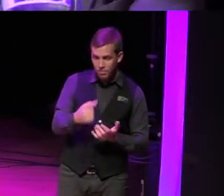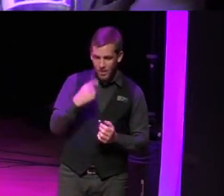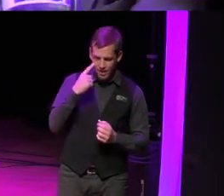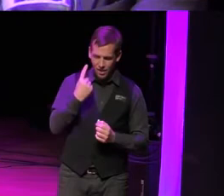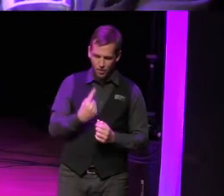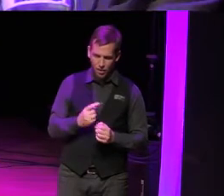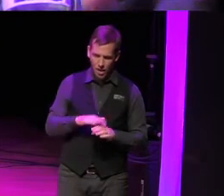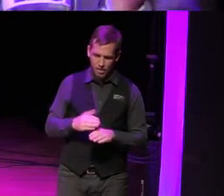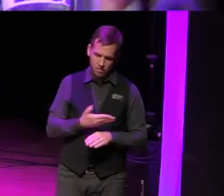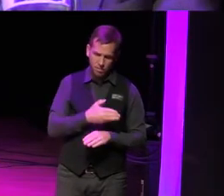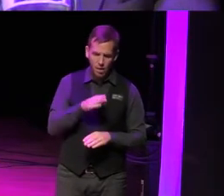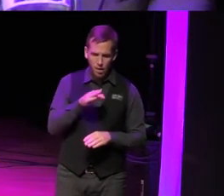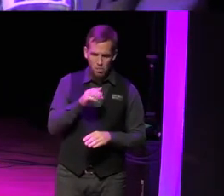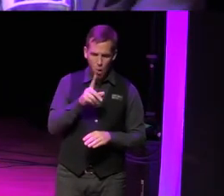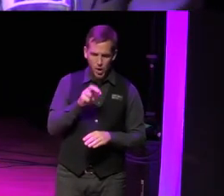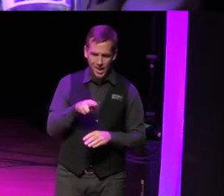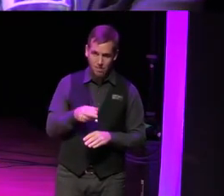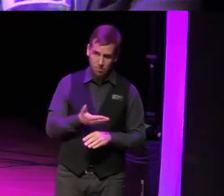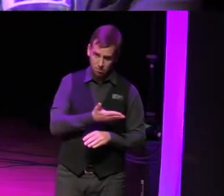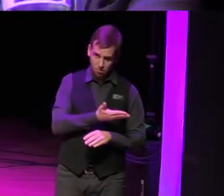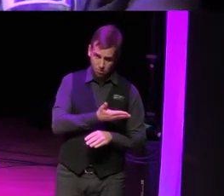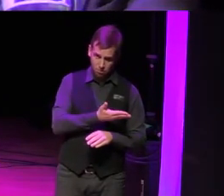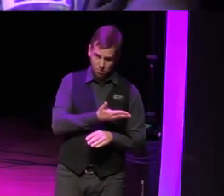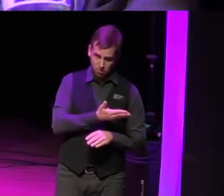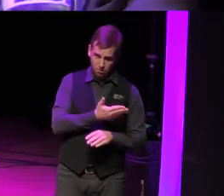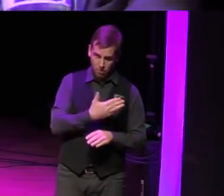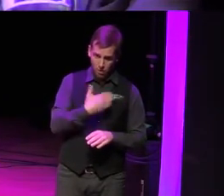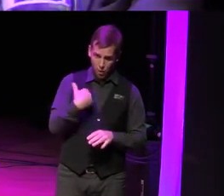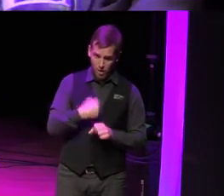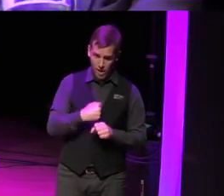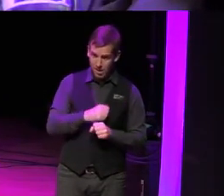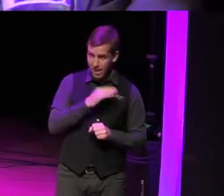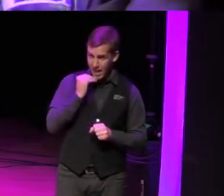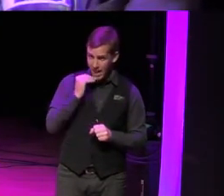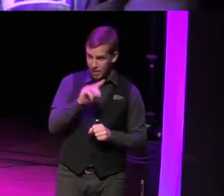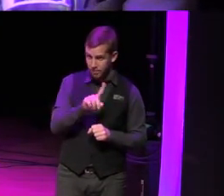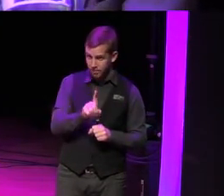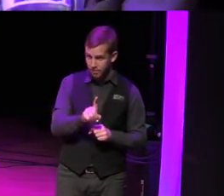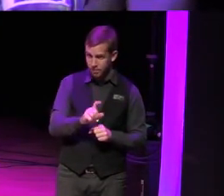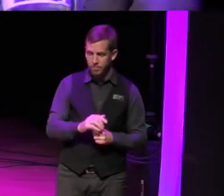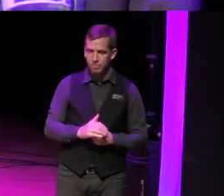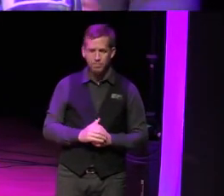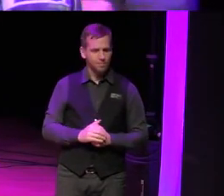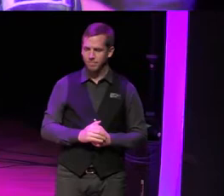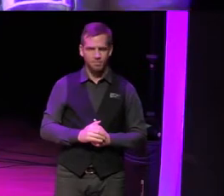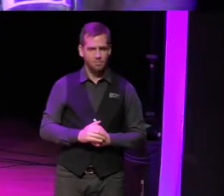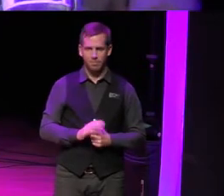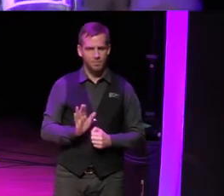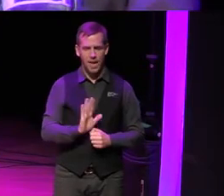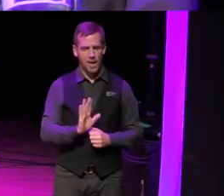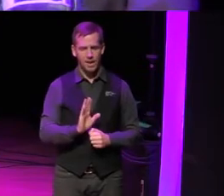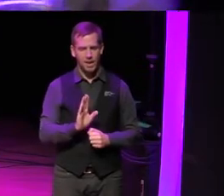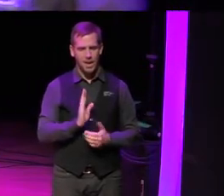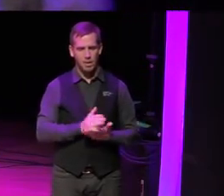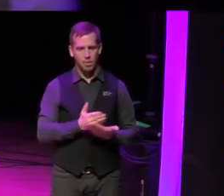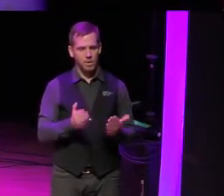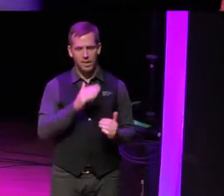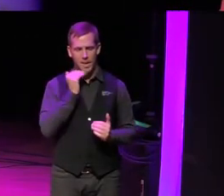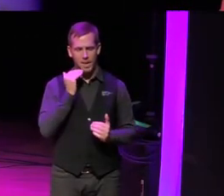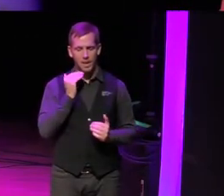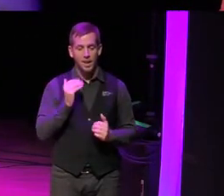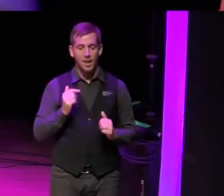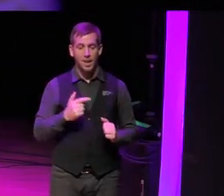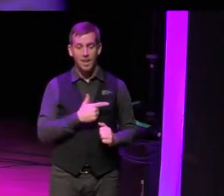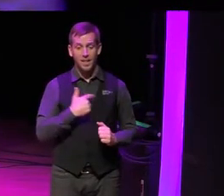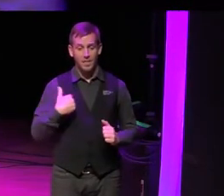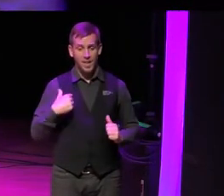Morten, perhaps. And Martin, I mean, you, is it sufficient? Do we do enough in Sweden against this? It is not. And we are working, of